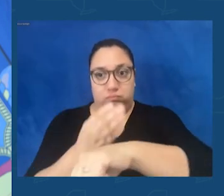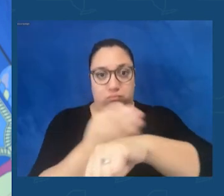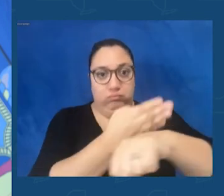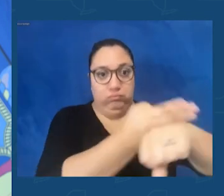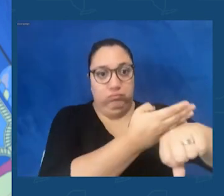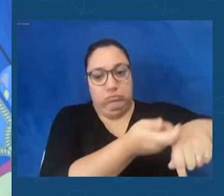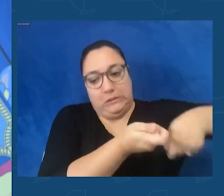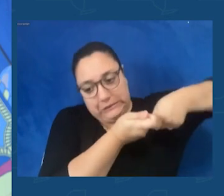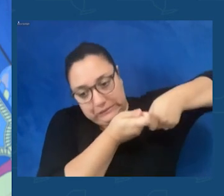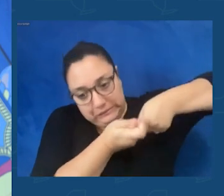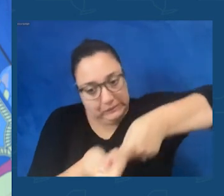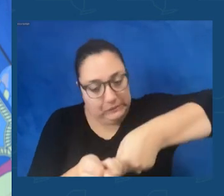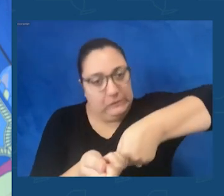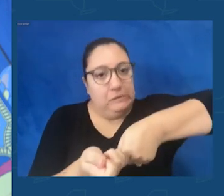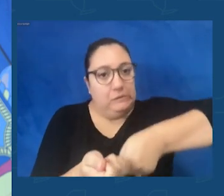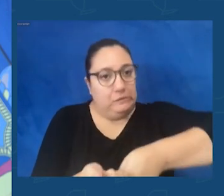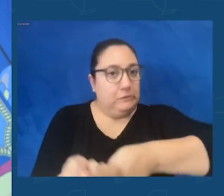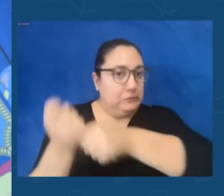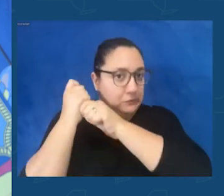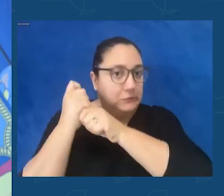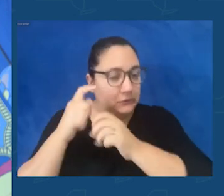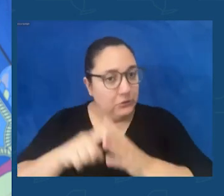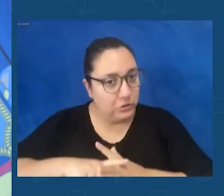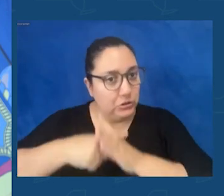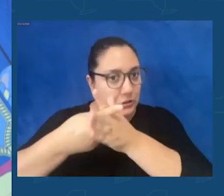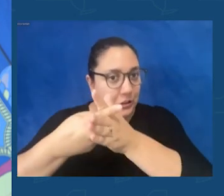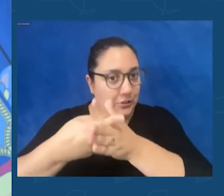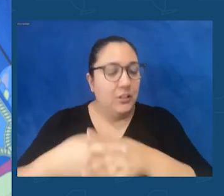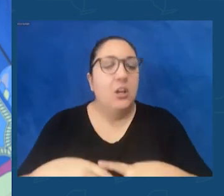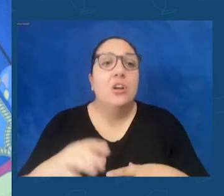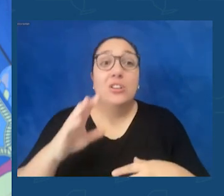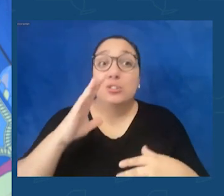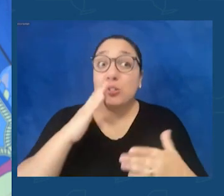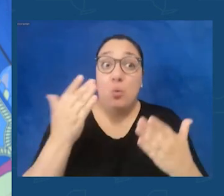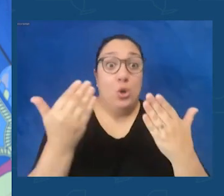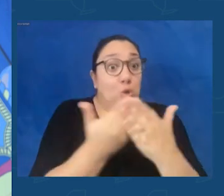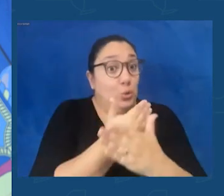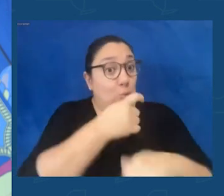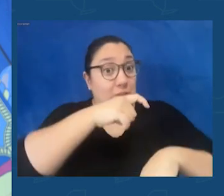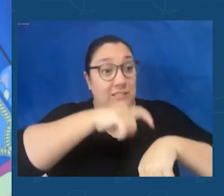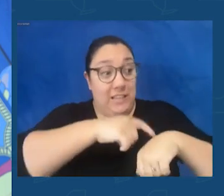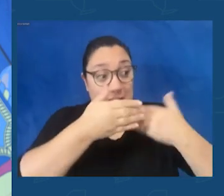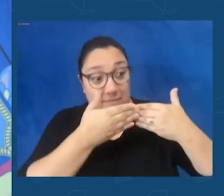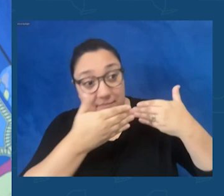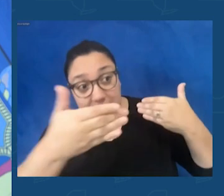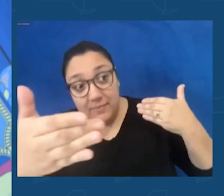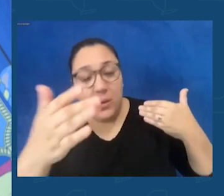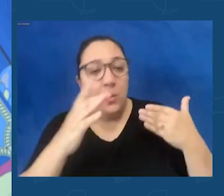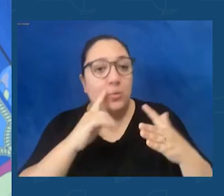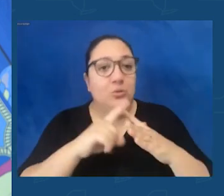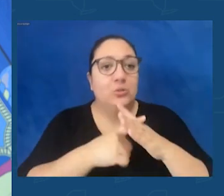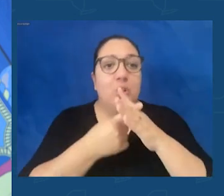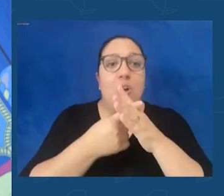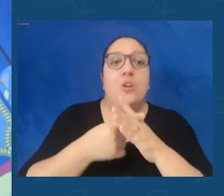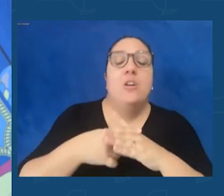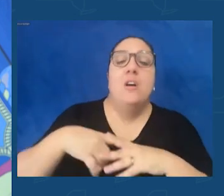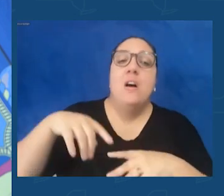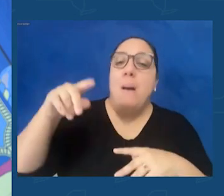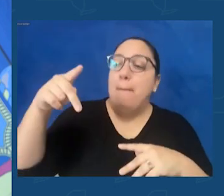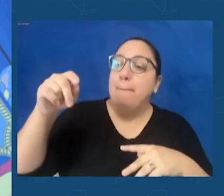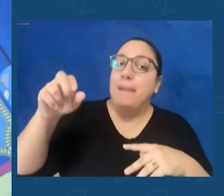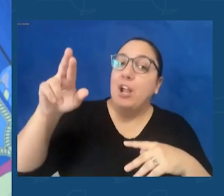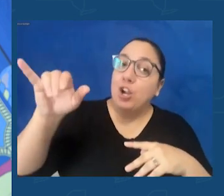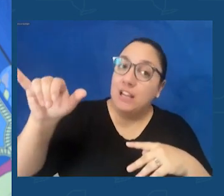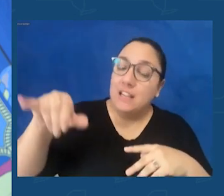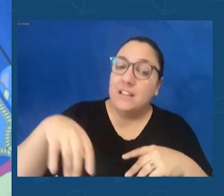all your labors. So we'll be able to jumpstart a whole new era. And again, Mayor Perry and Supervisor Dickinson, you know, your vision is